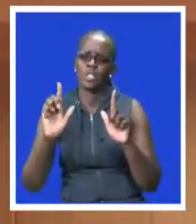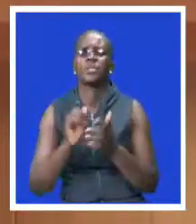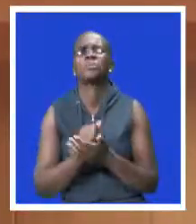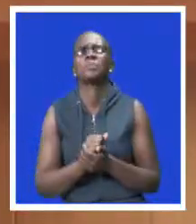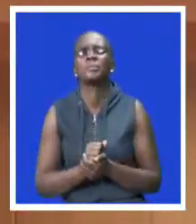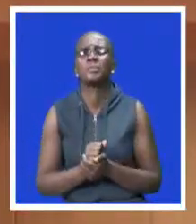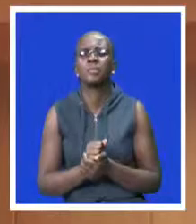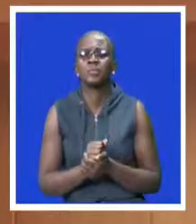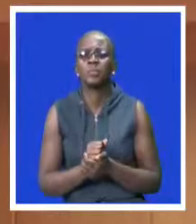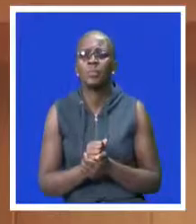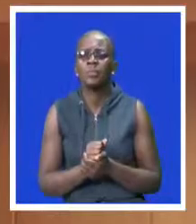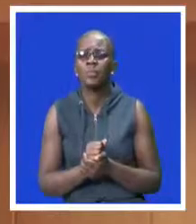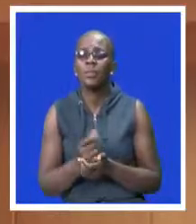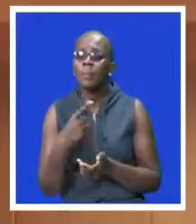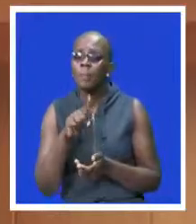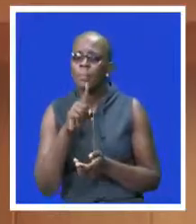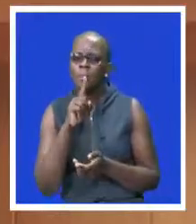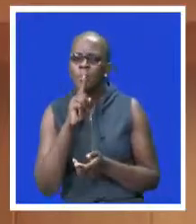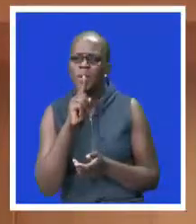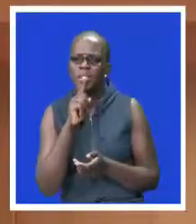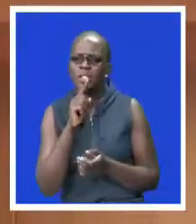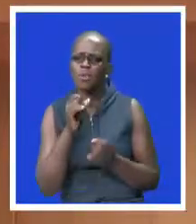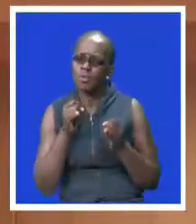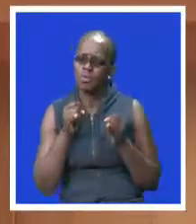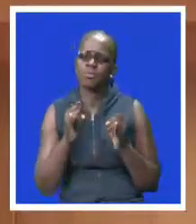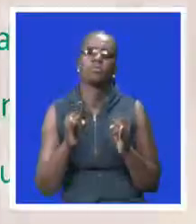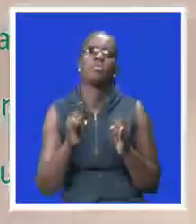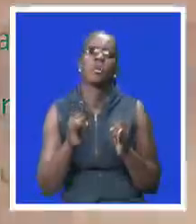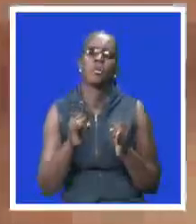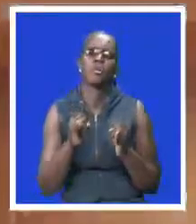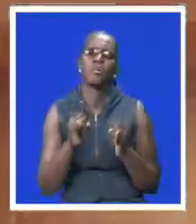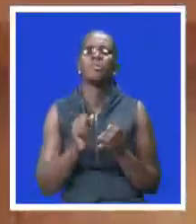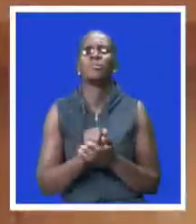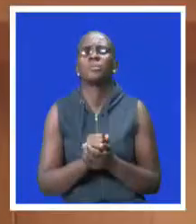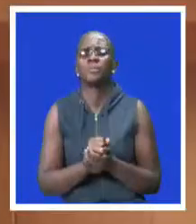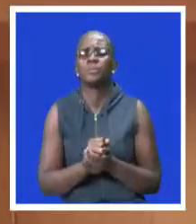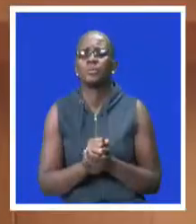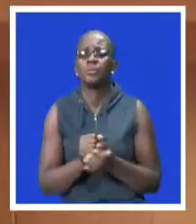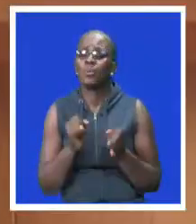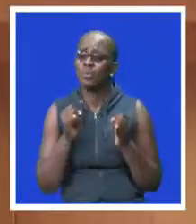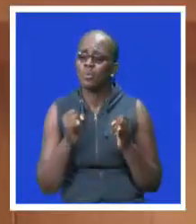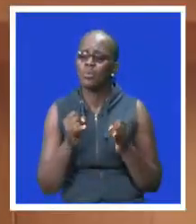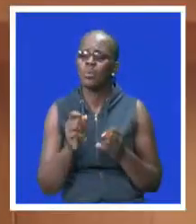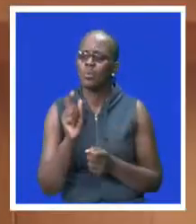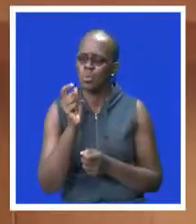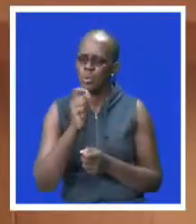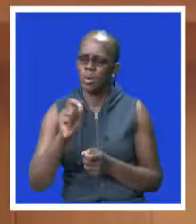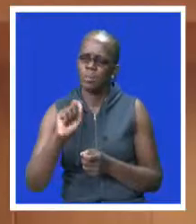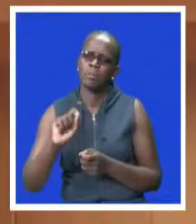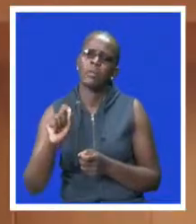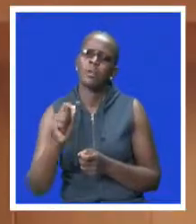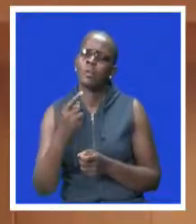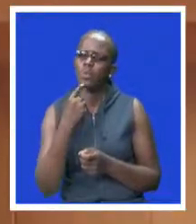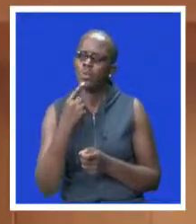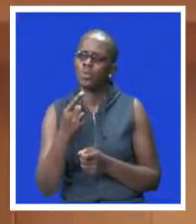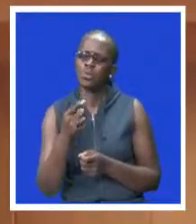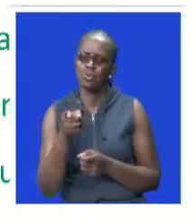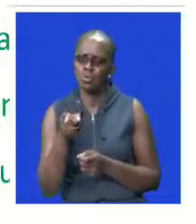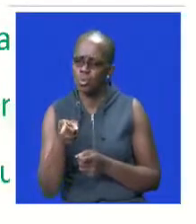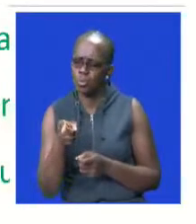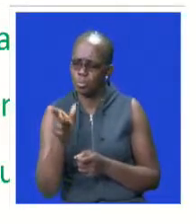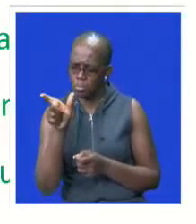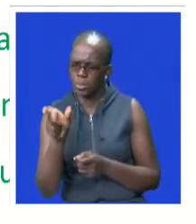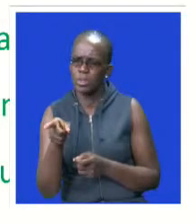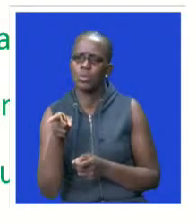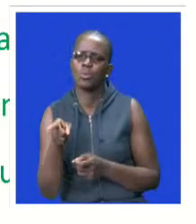informal writing, you can be able to use that. You can even use exclamation marks that show an emotion. We know that an